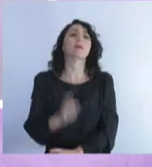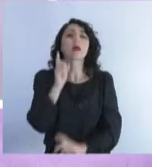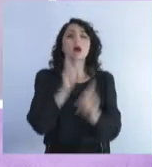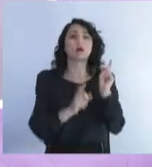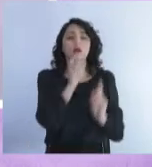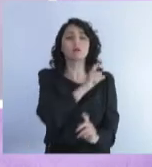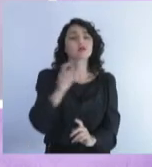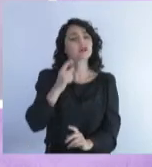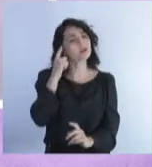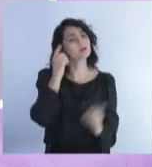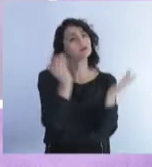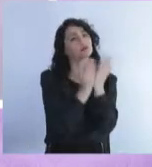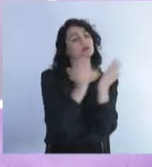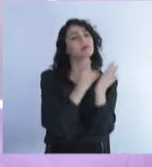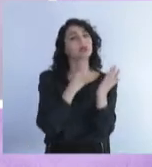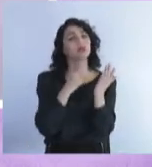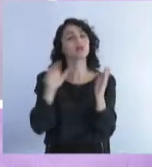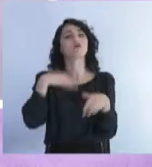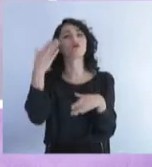priests.